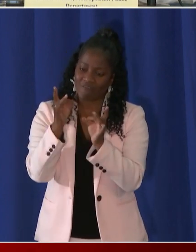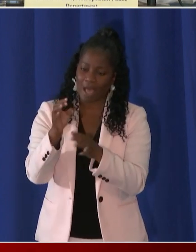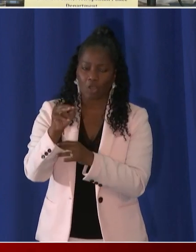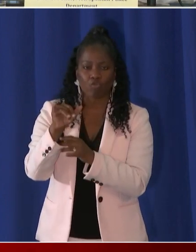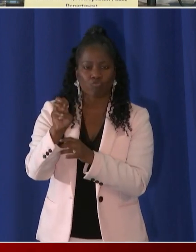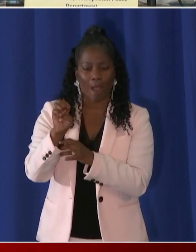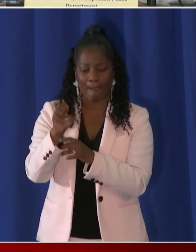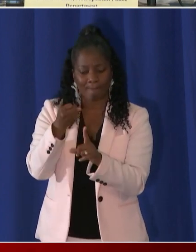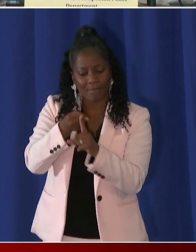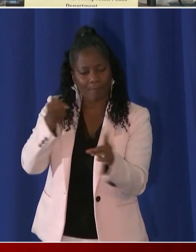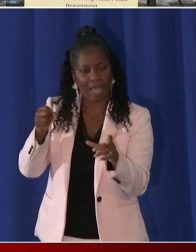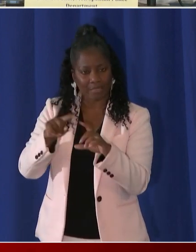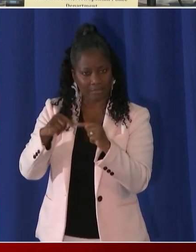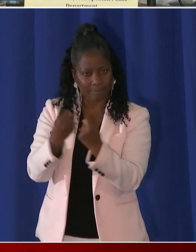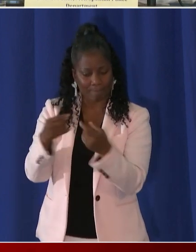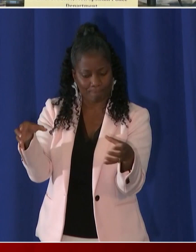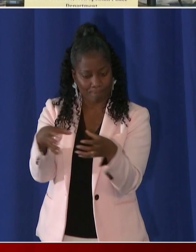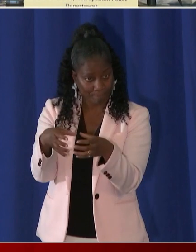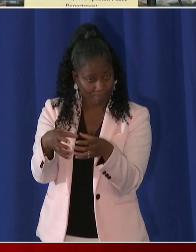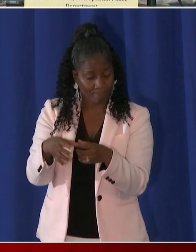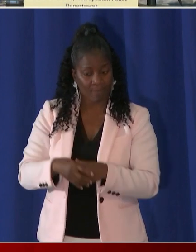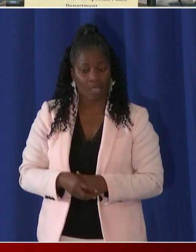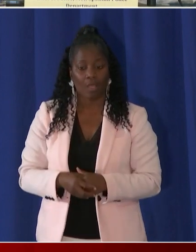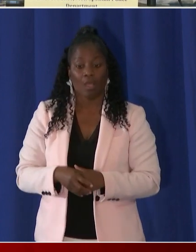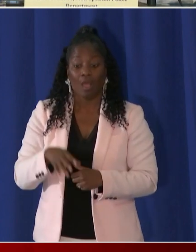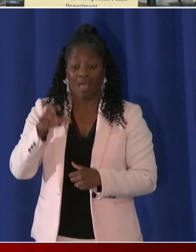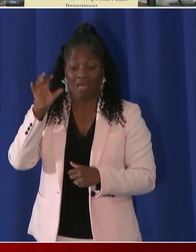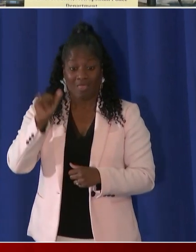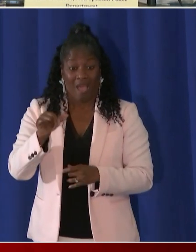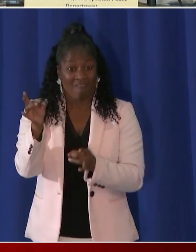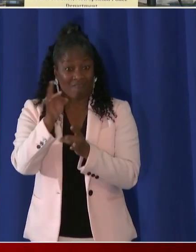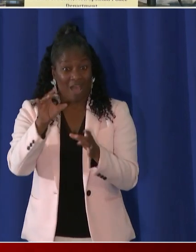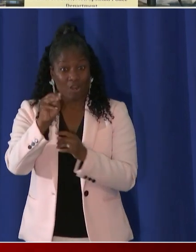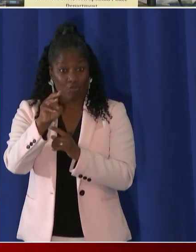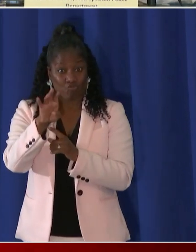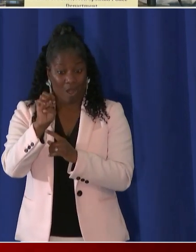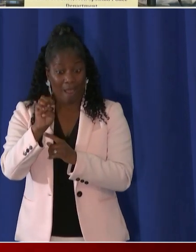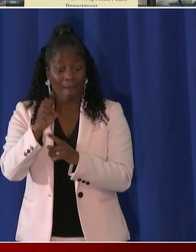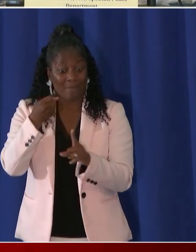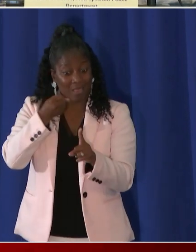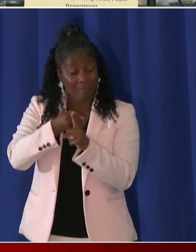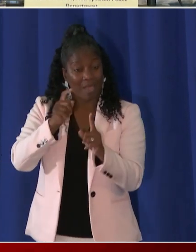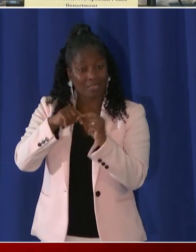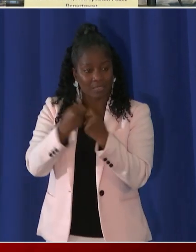teams. So right now, the violent crime impact teams, and I'll turn the mic over to these